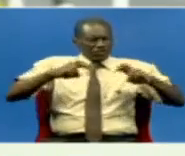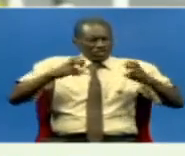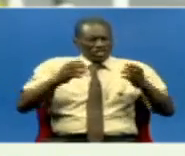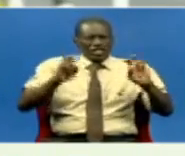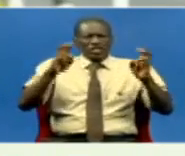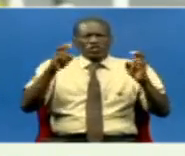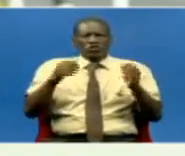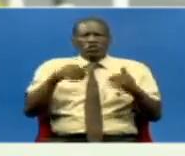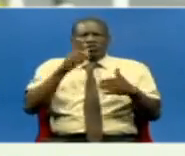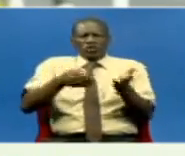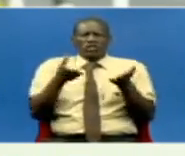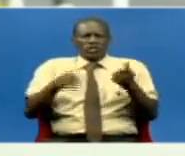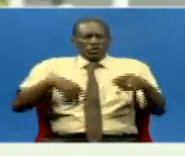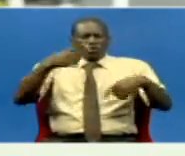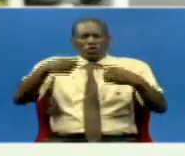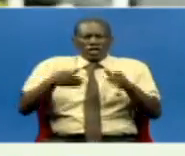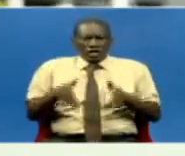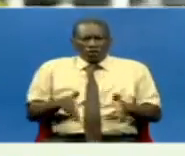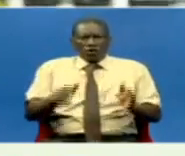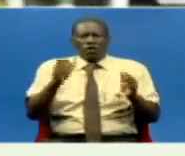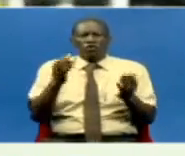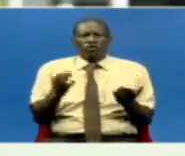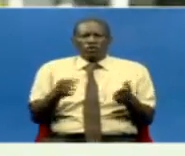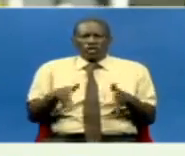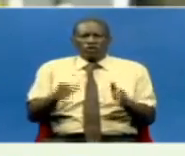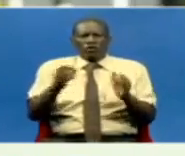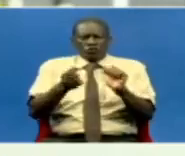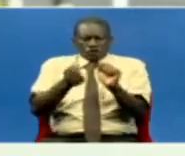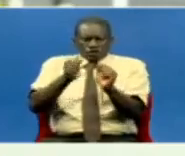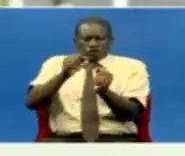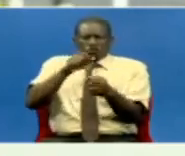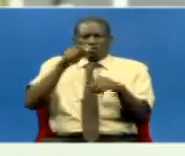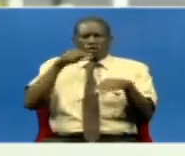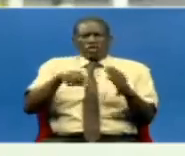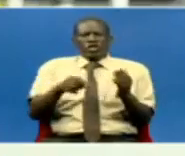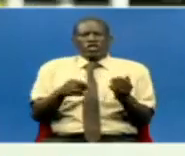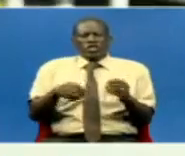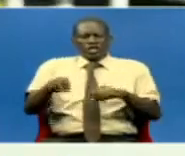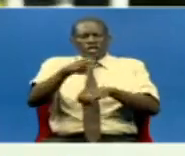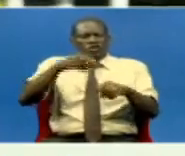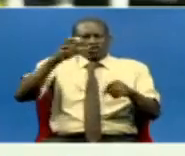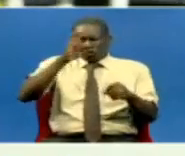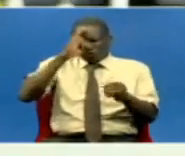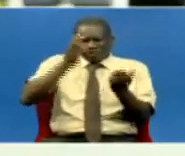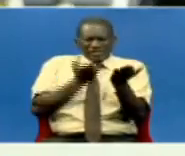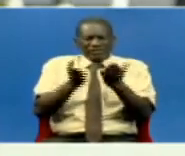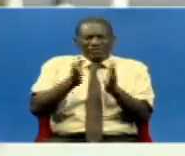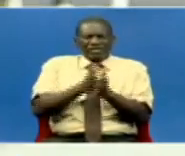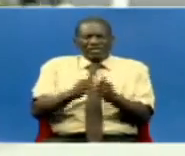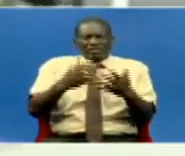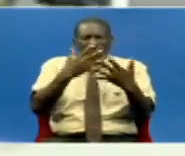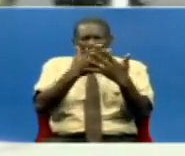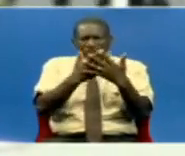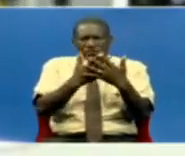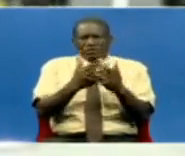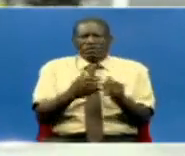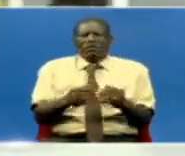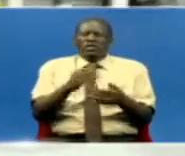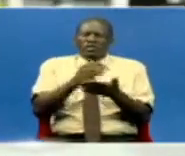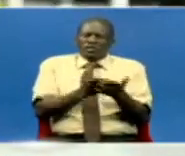issue that what is now going on in terms of reform in the National Police Service and the prison, you know, some of